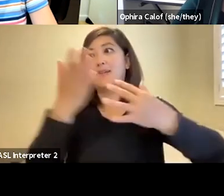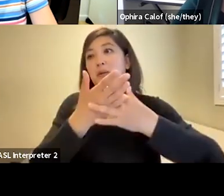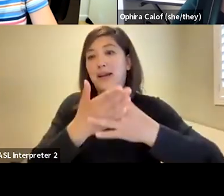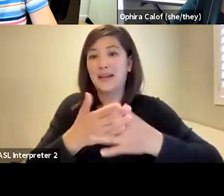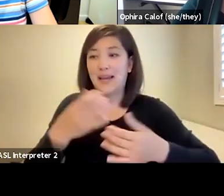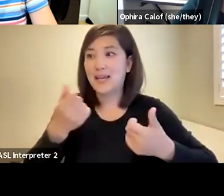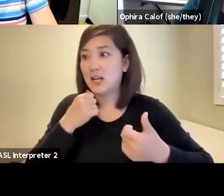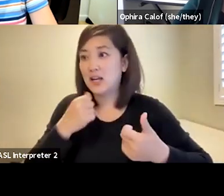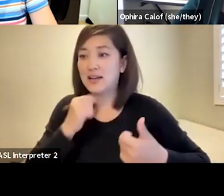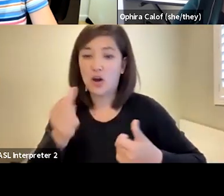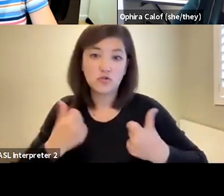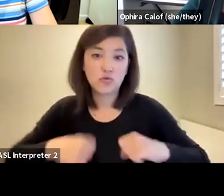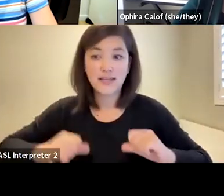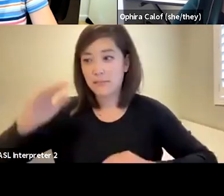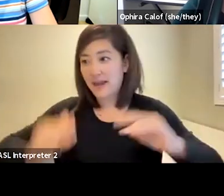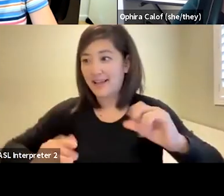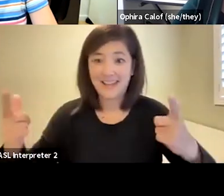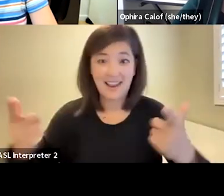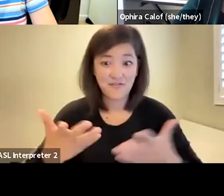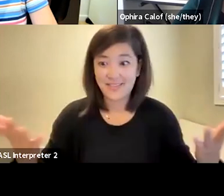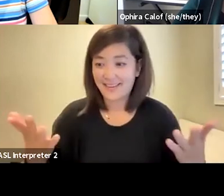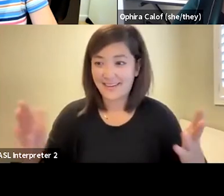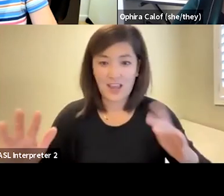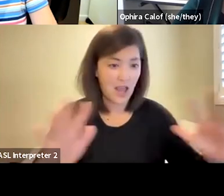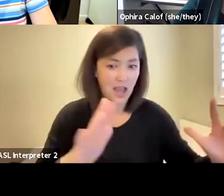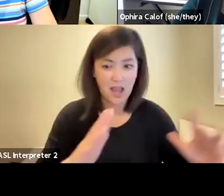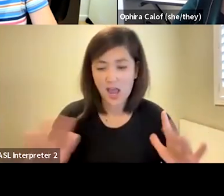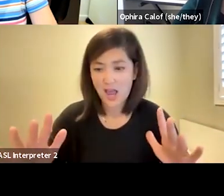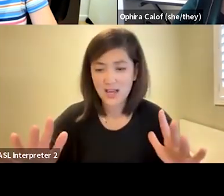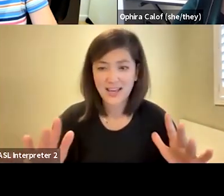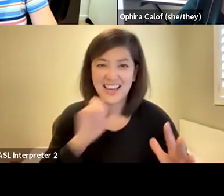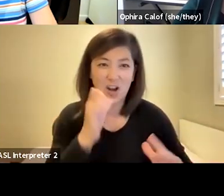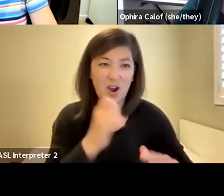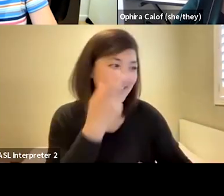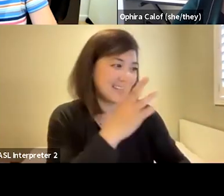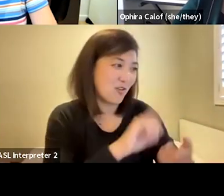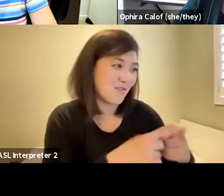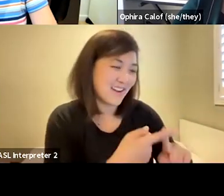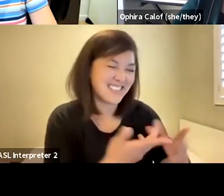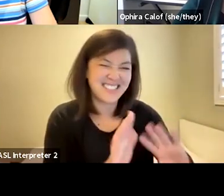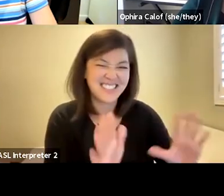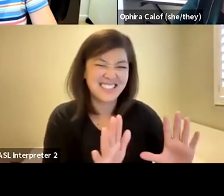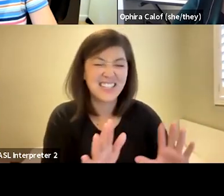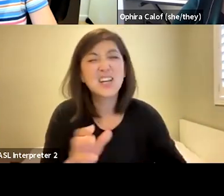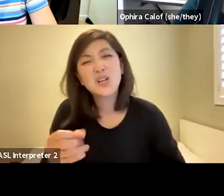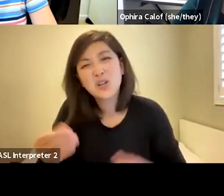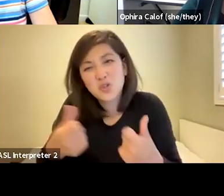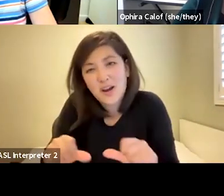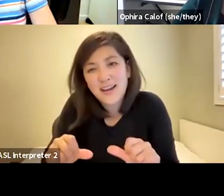balancing everything all at once. But yeah, no, it definitely can take a toll on you. So don't strain yourself too